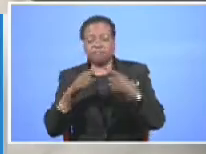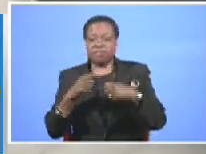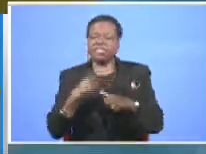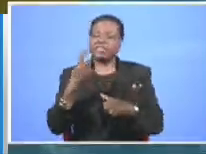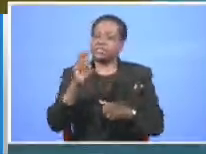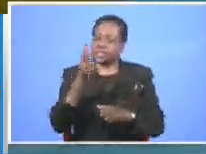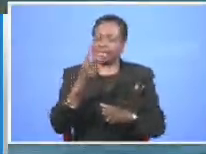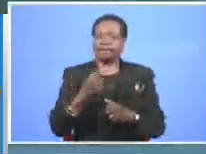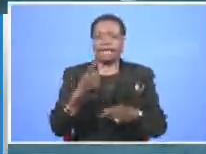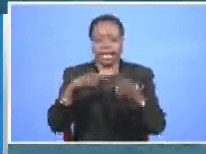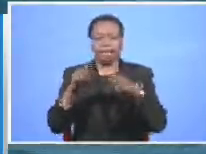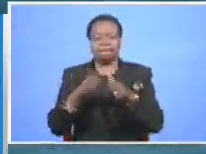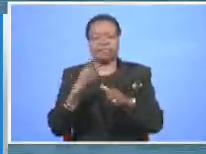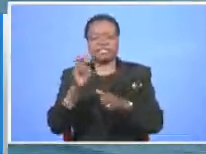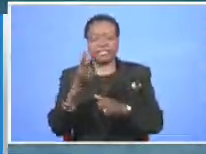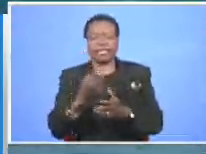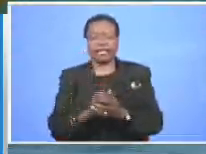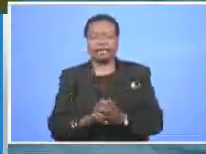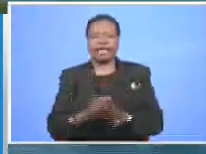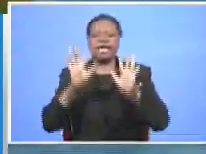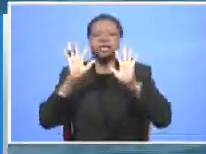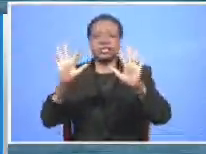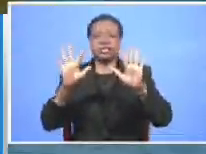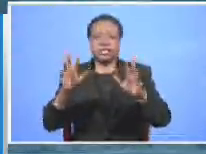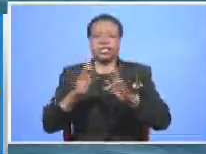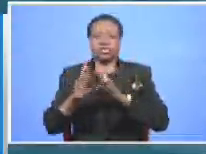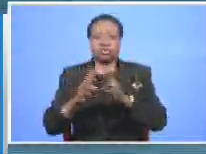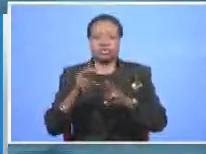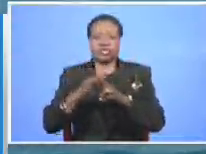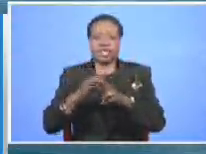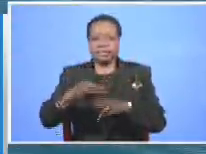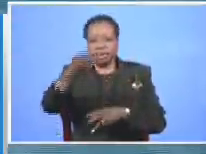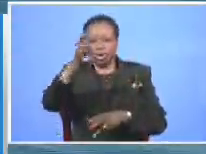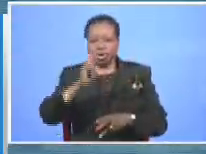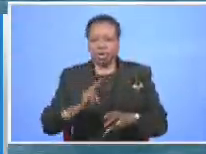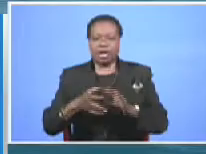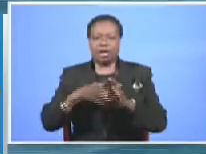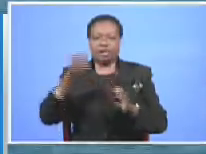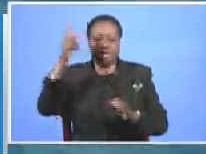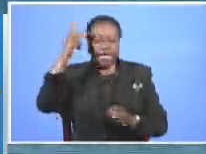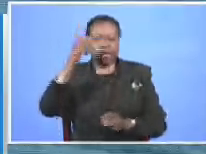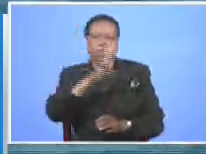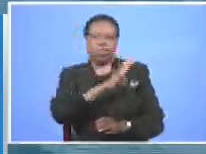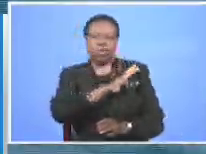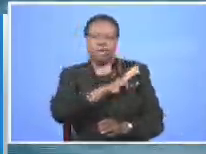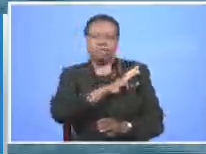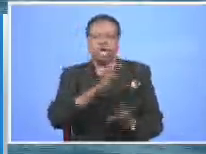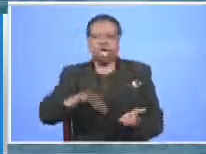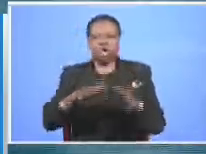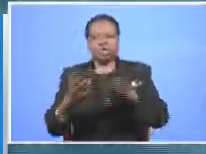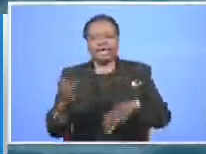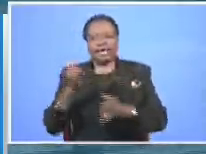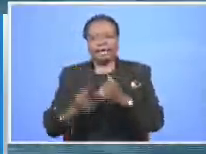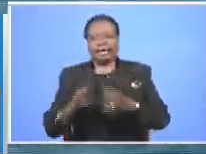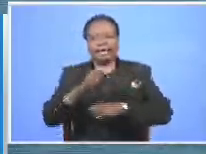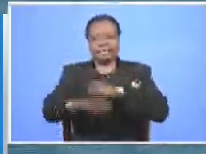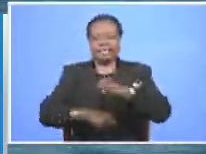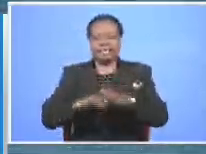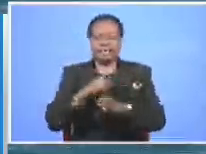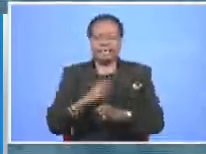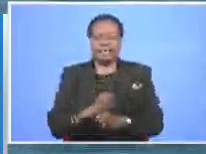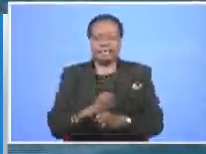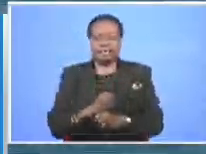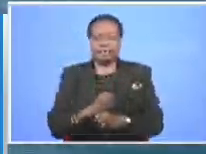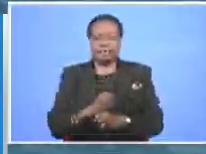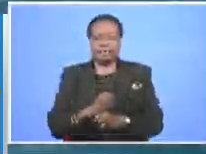know. Now, Sunday's race was named in honor of young sailor Cameron Williams, who passed away tragically last year. The race